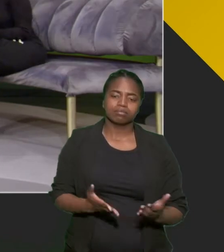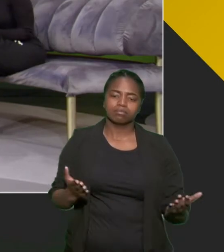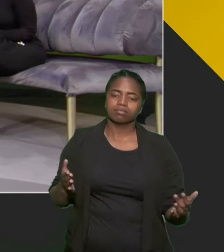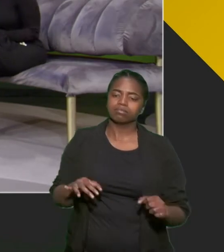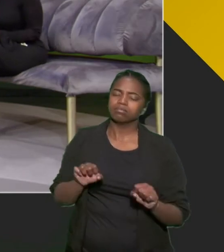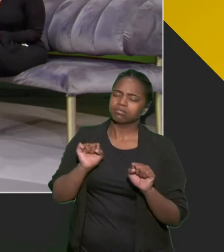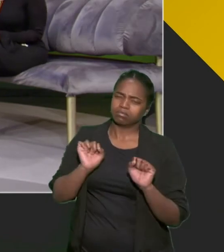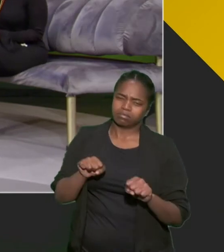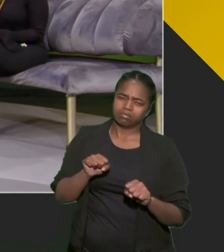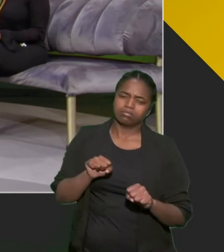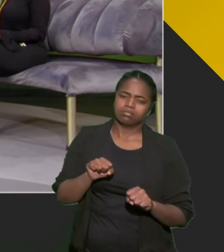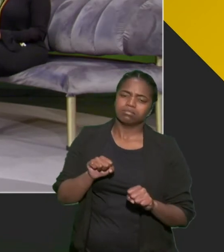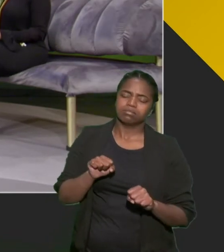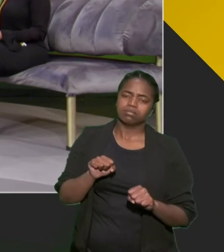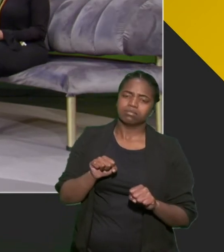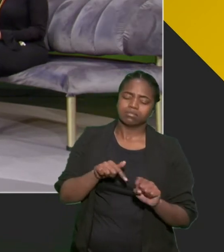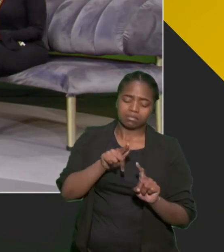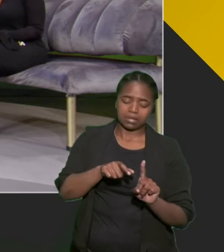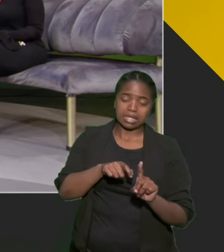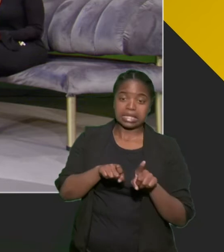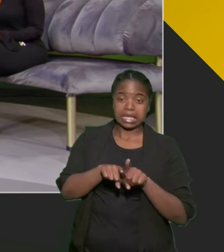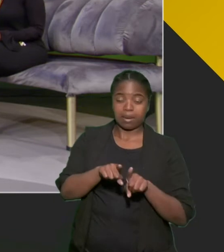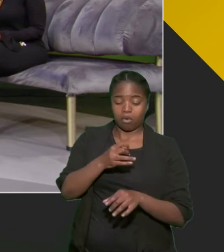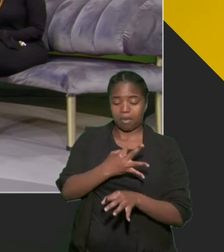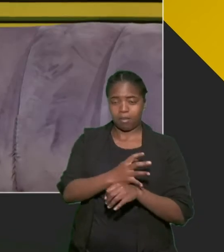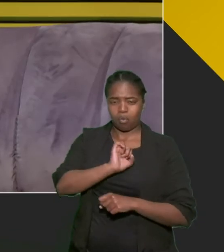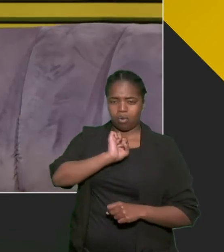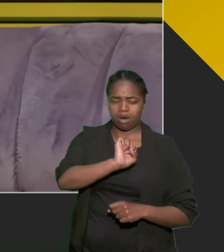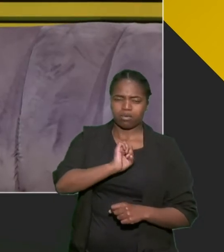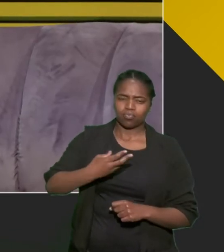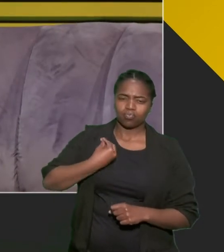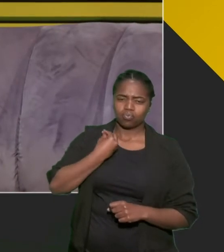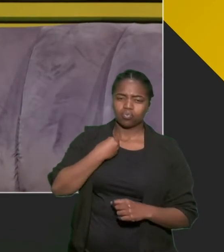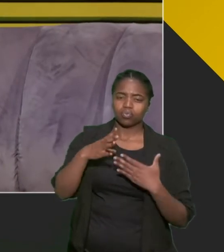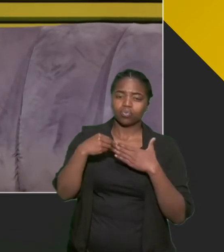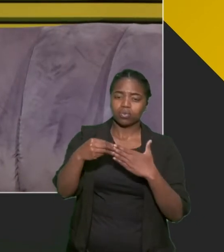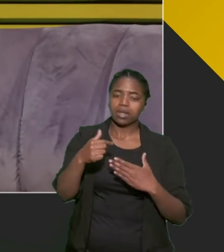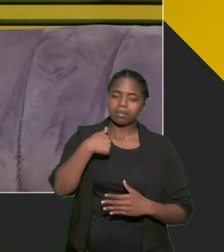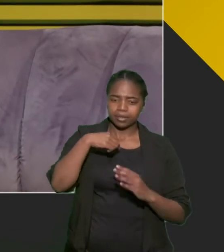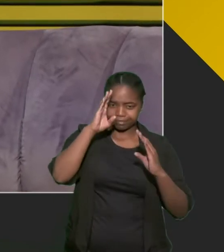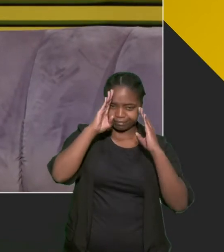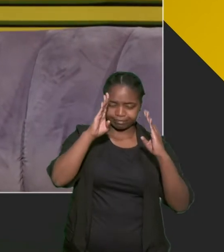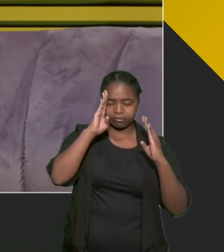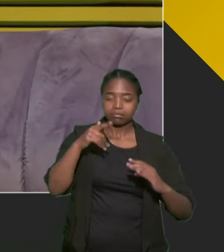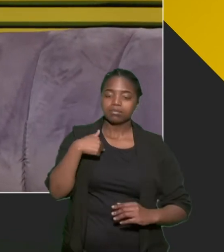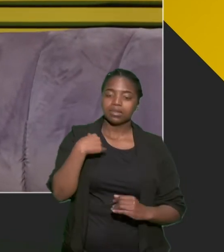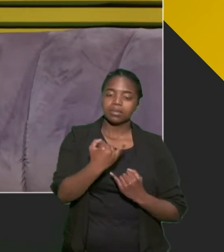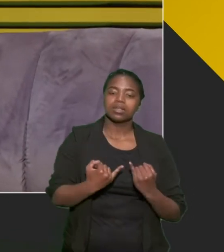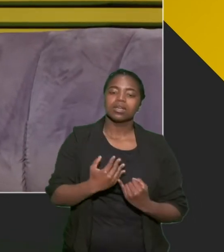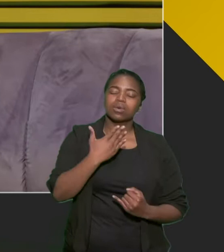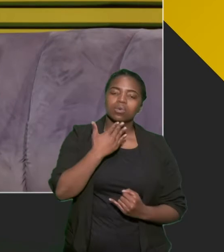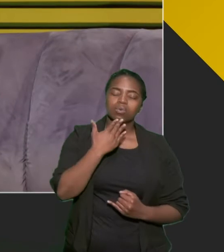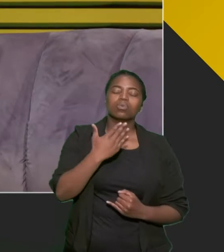Indeed, Melody, we have lost somebody like her father, who used to be the champion of youth issues. Lena nakeli dumedise ka leena ke na Nicolette